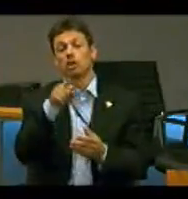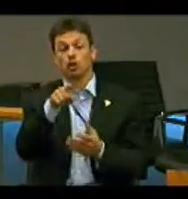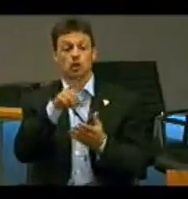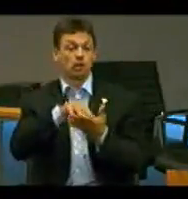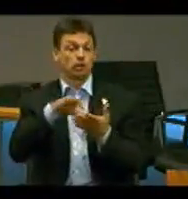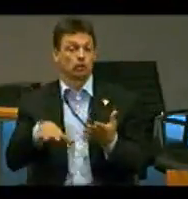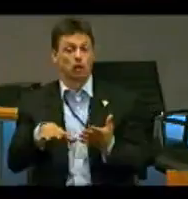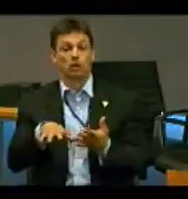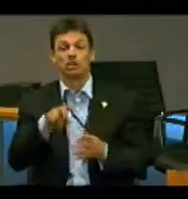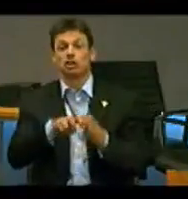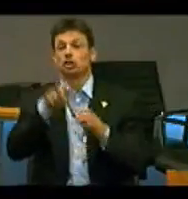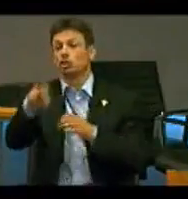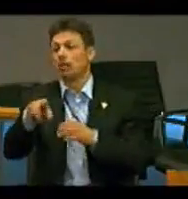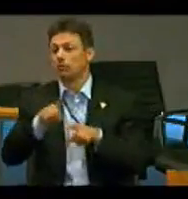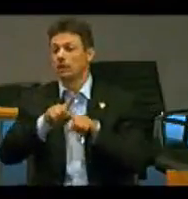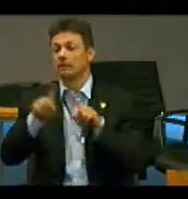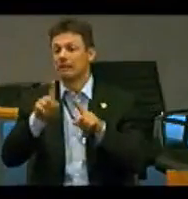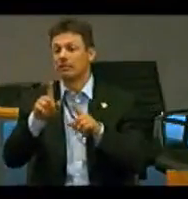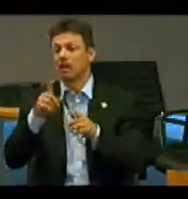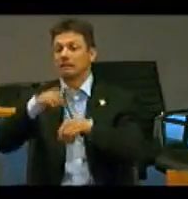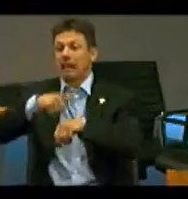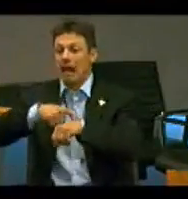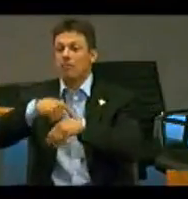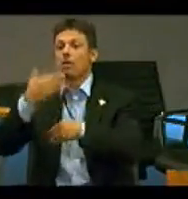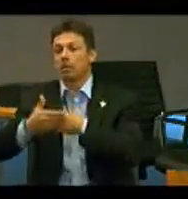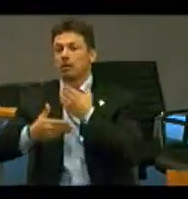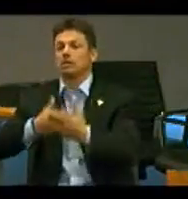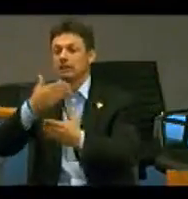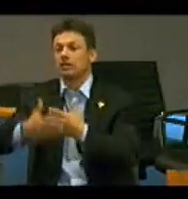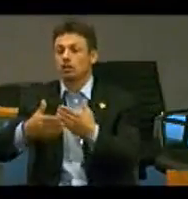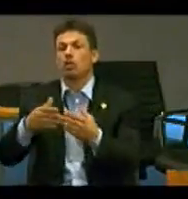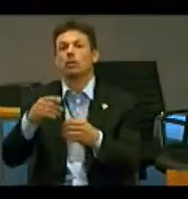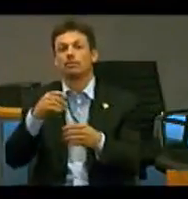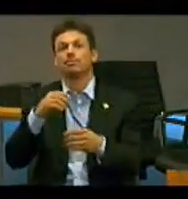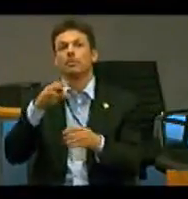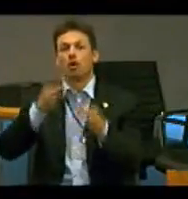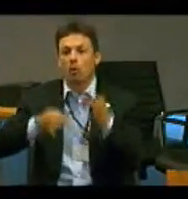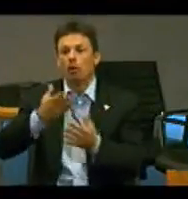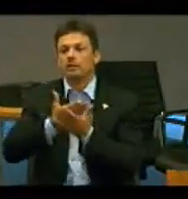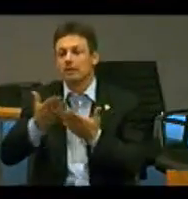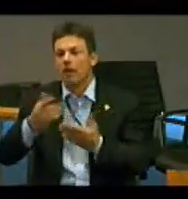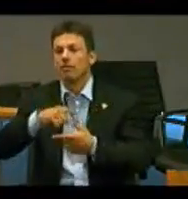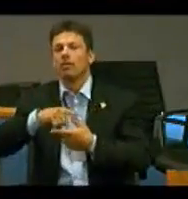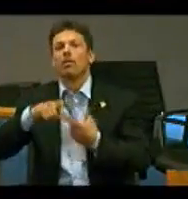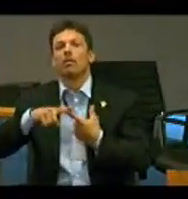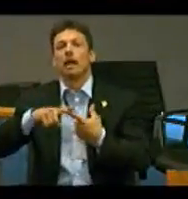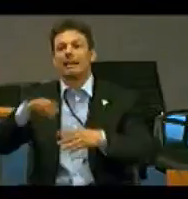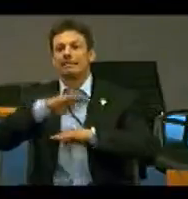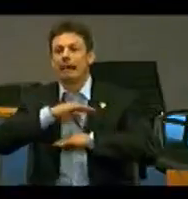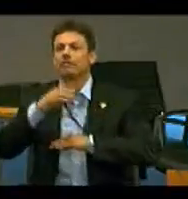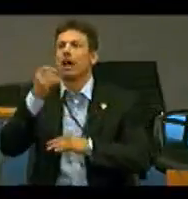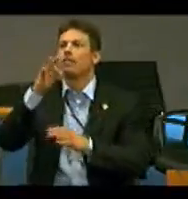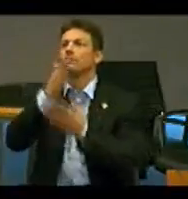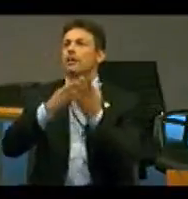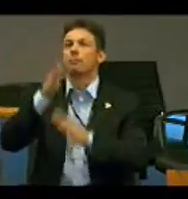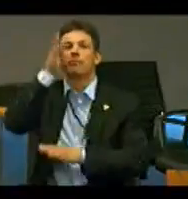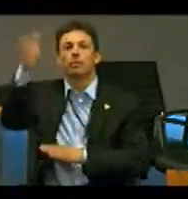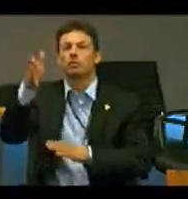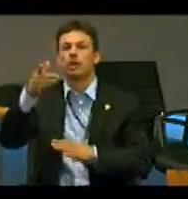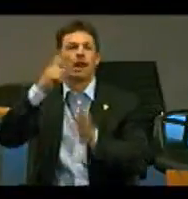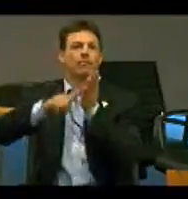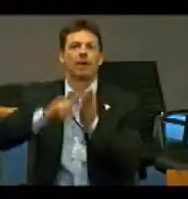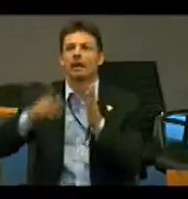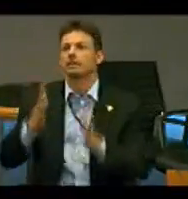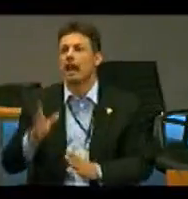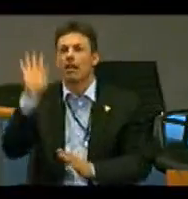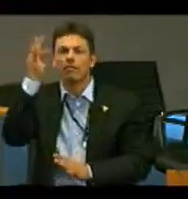teachers jump through the following time-consuming procedural hoops designed to document to the satisfaction of some future federal investigator